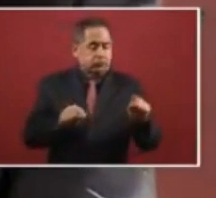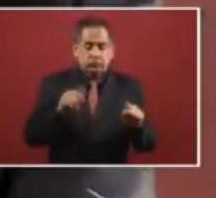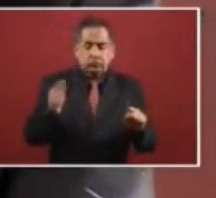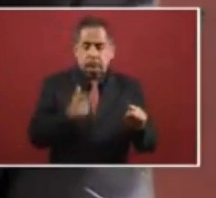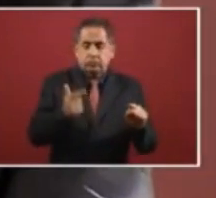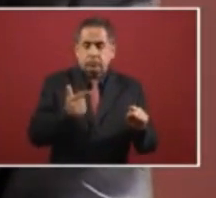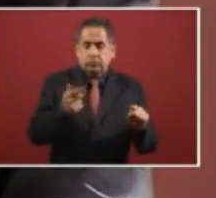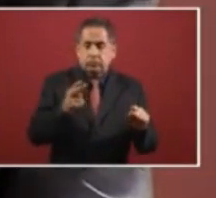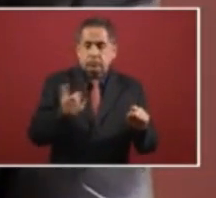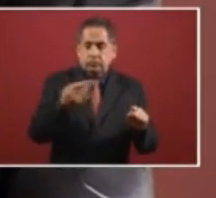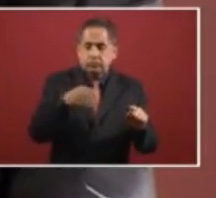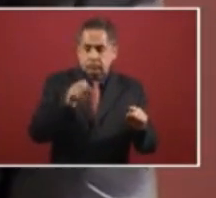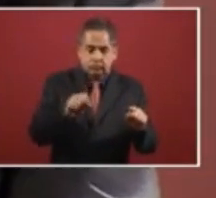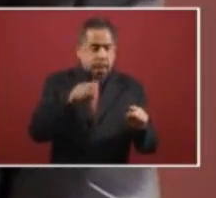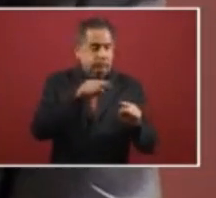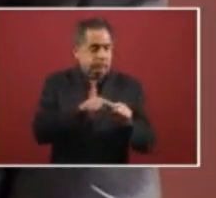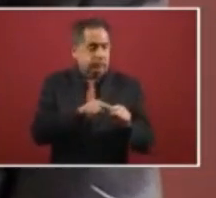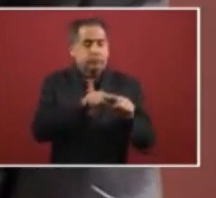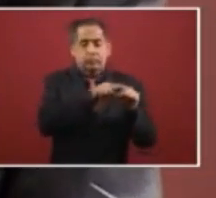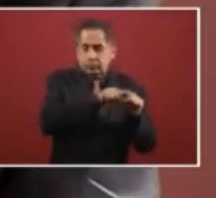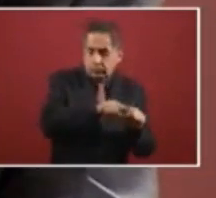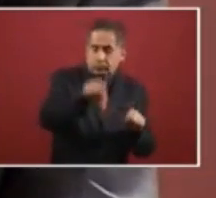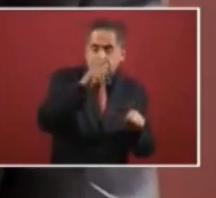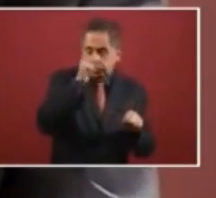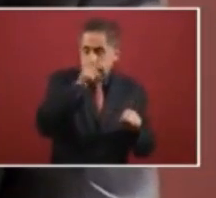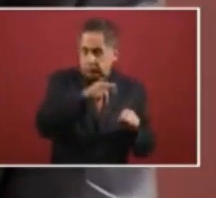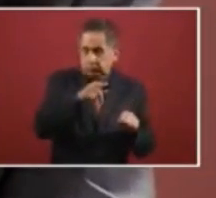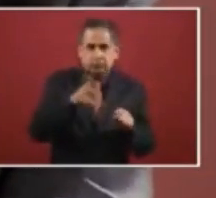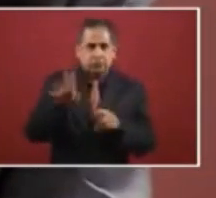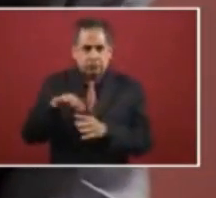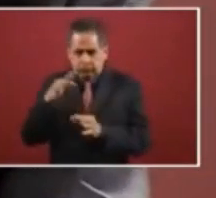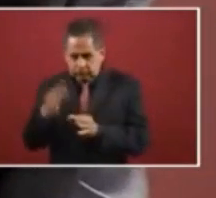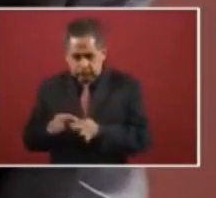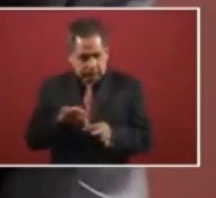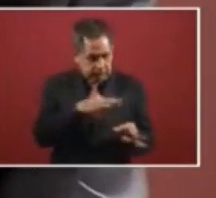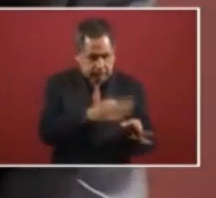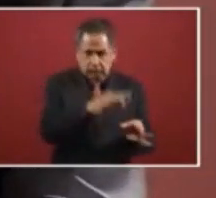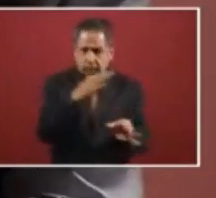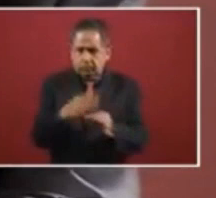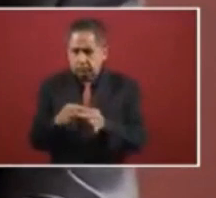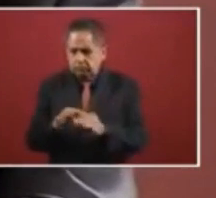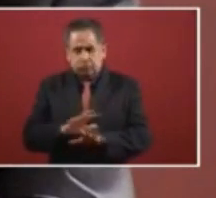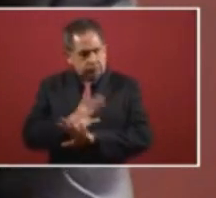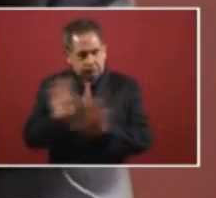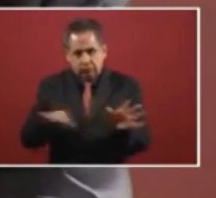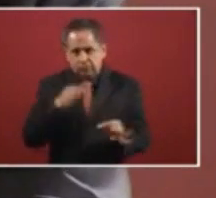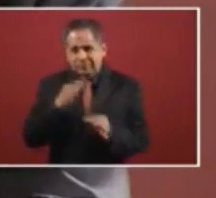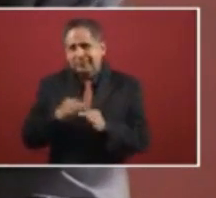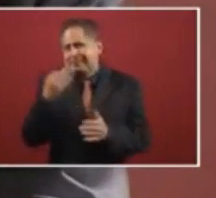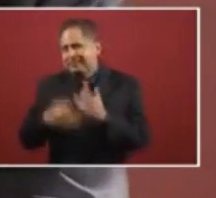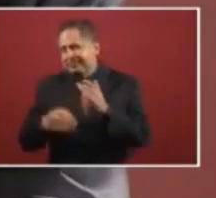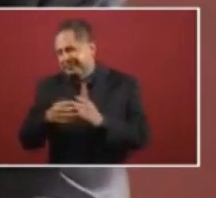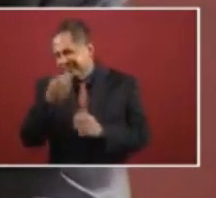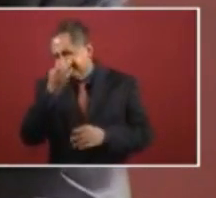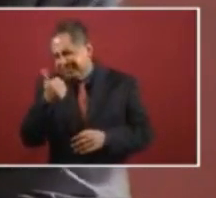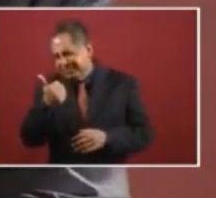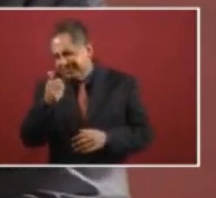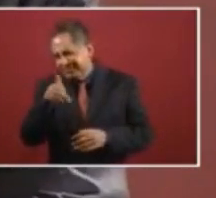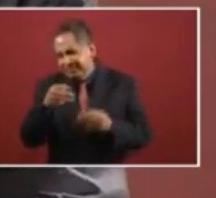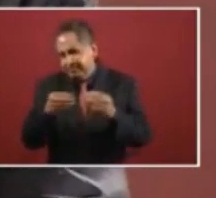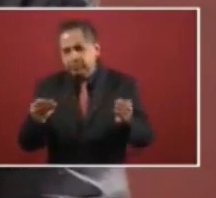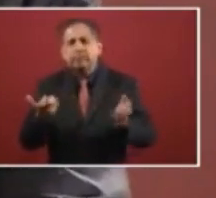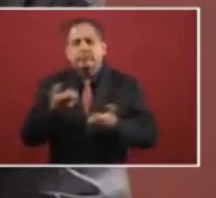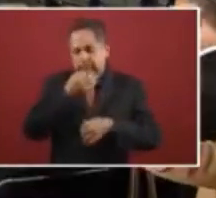But from Obregón Guaymas, from Hermosillo. But it's already been concluded, and it will